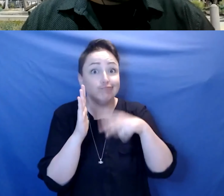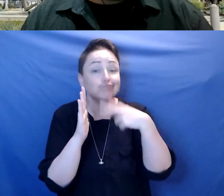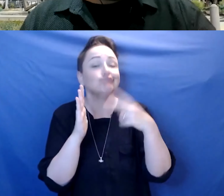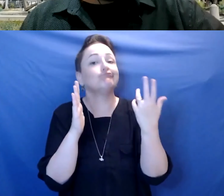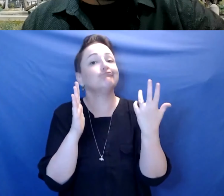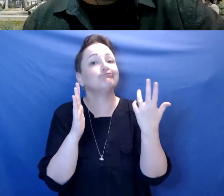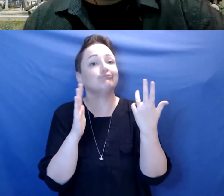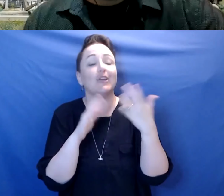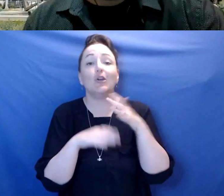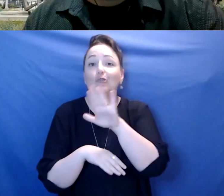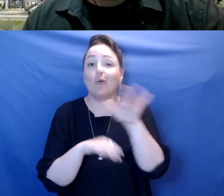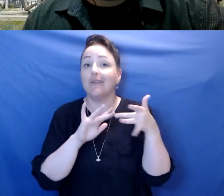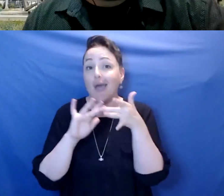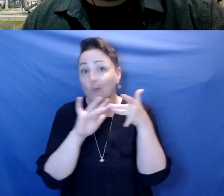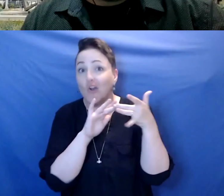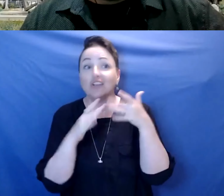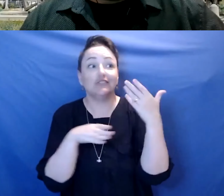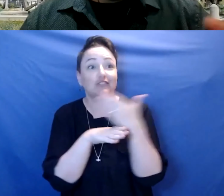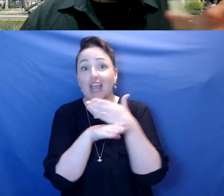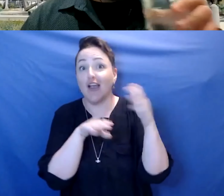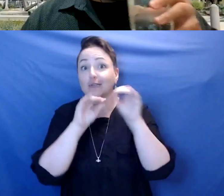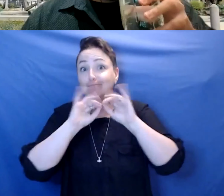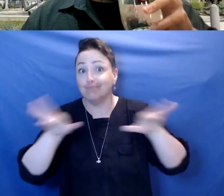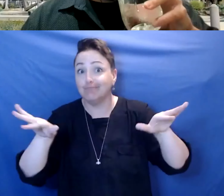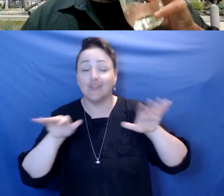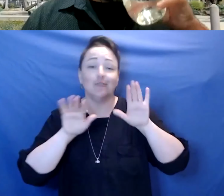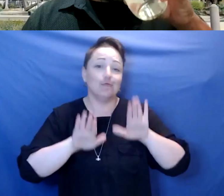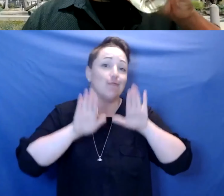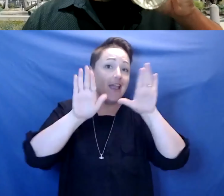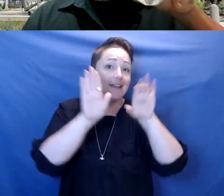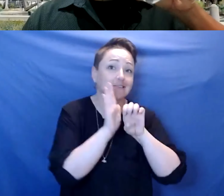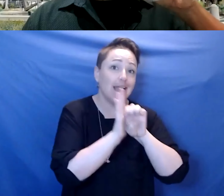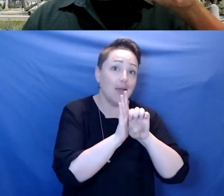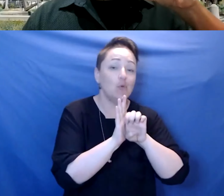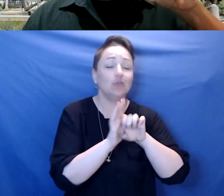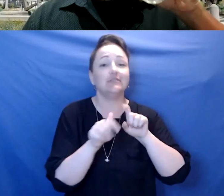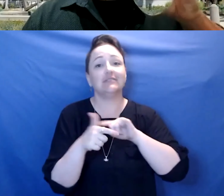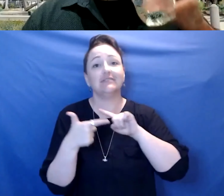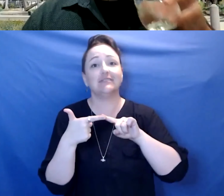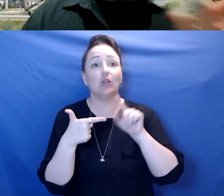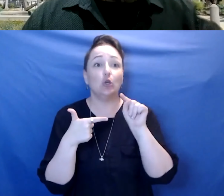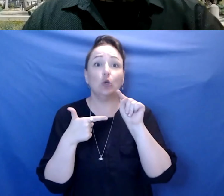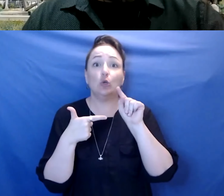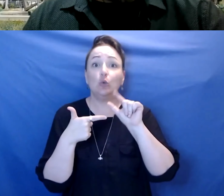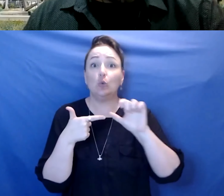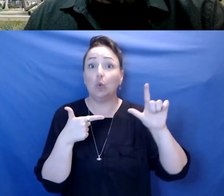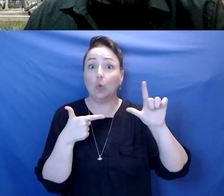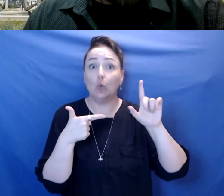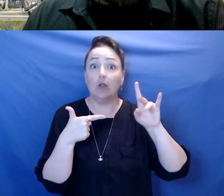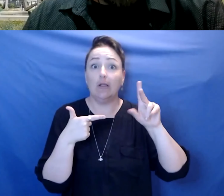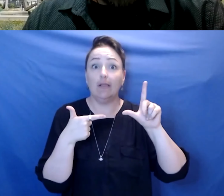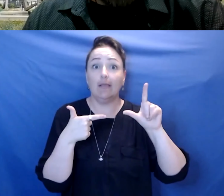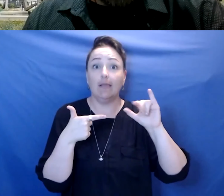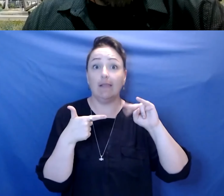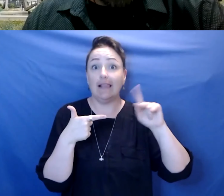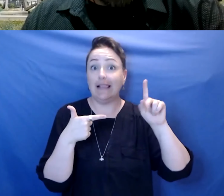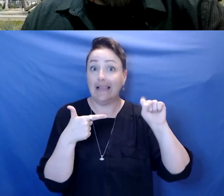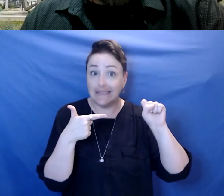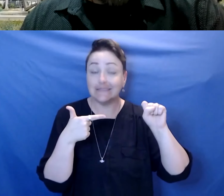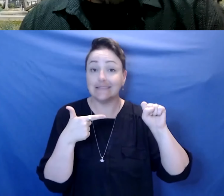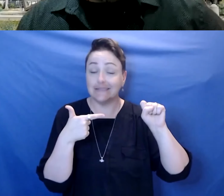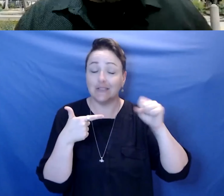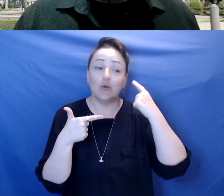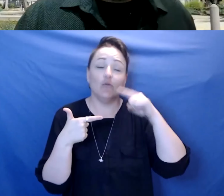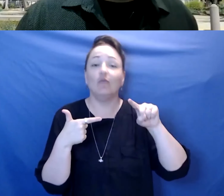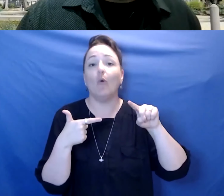networks. Great examples in there, links to tools that jurisdictions in the SCAG region have used. So if